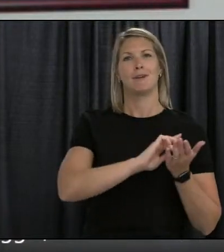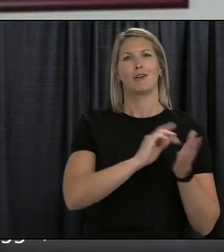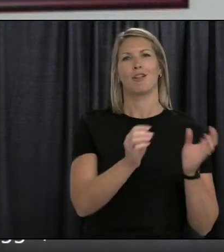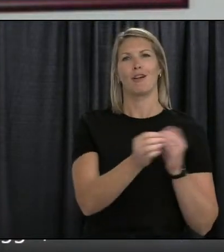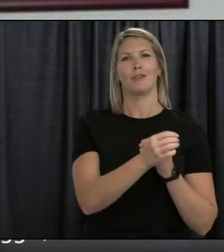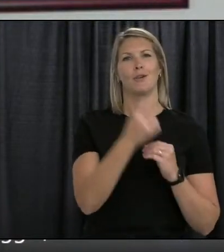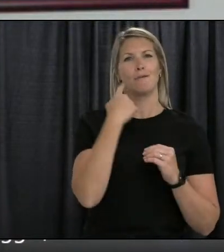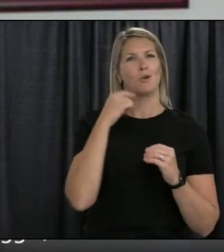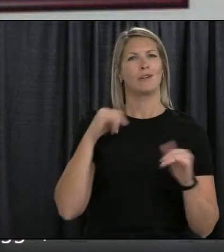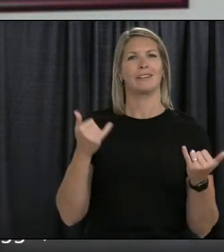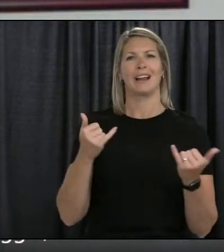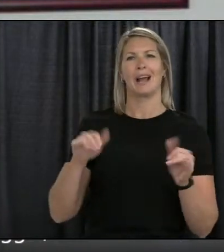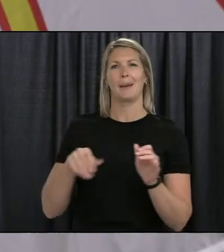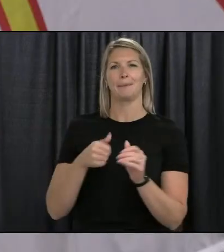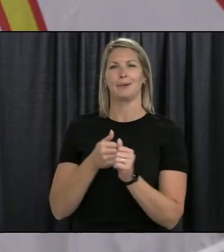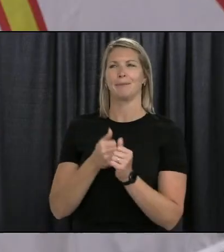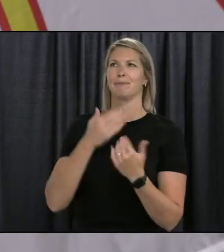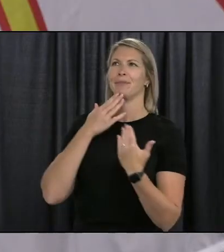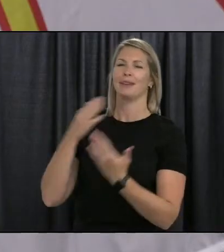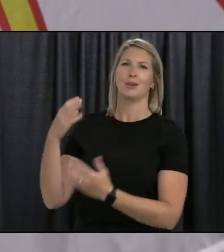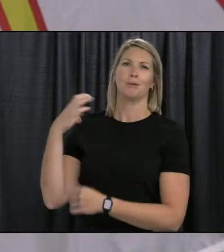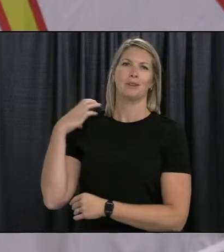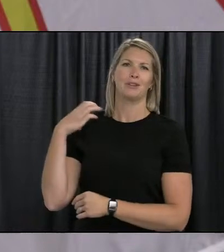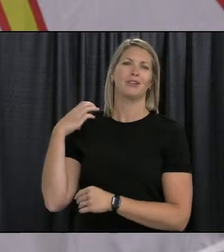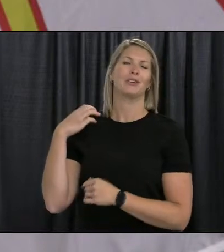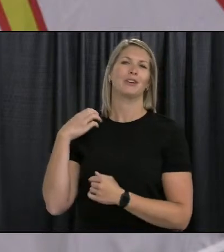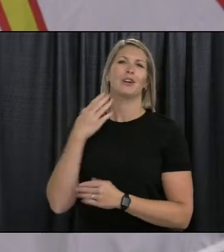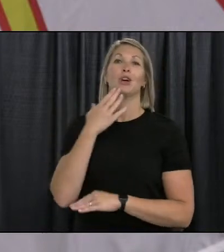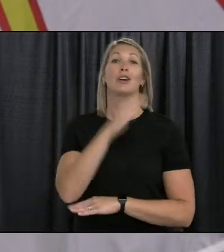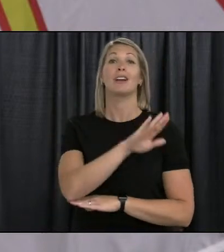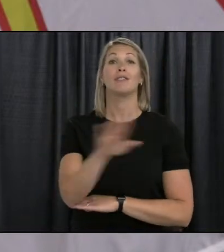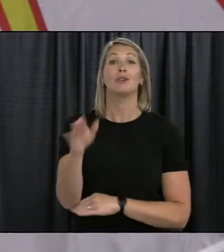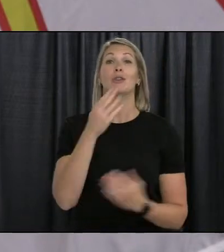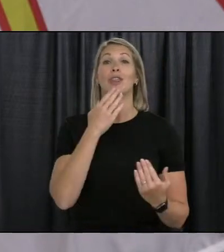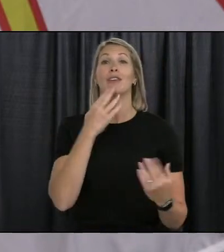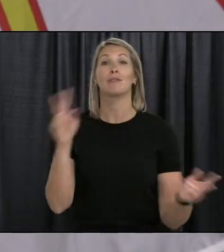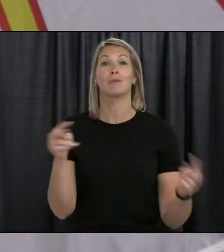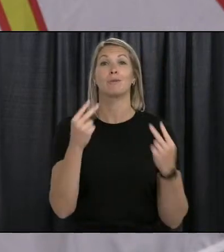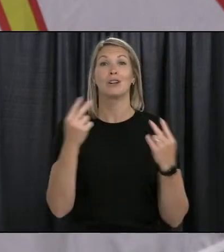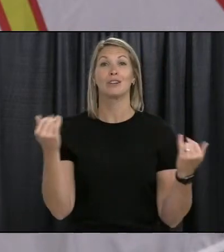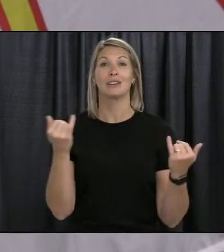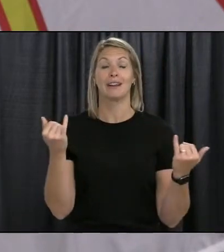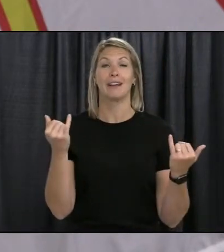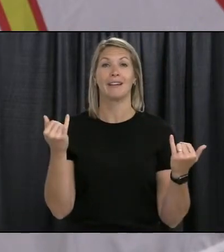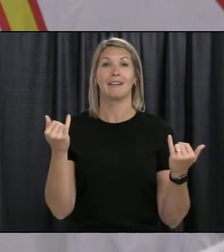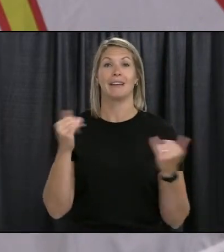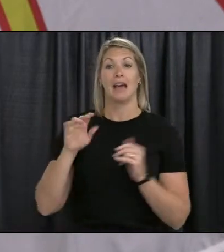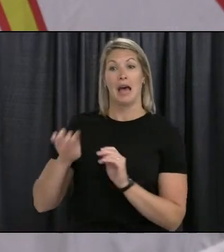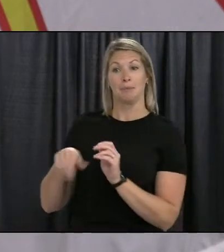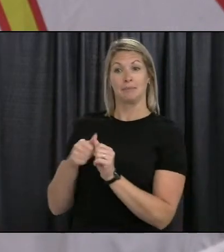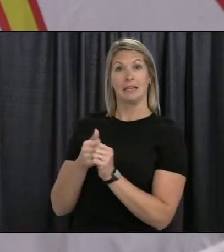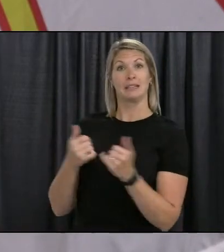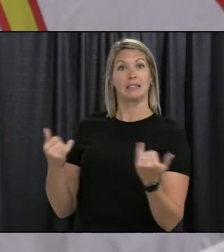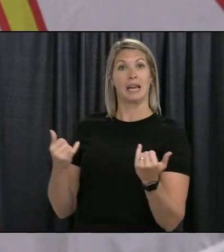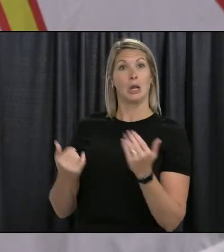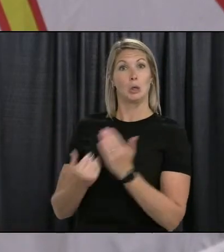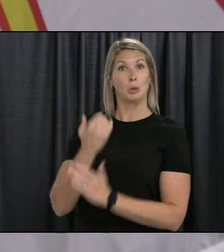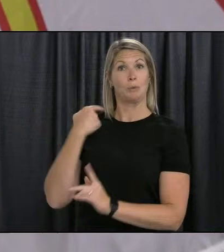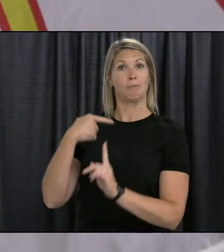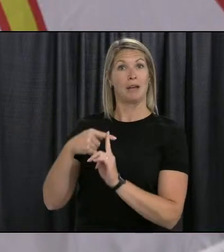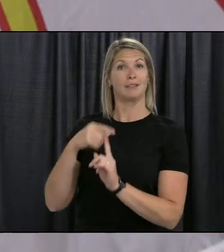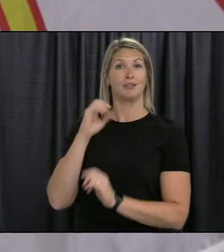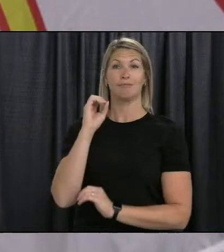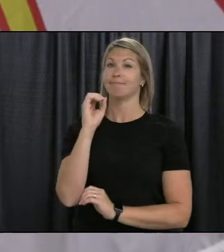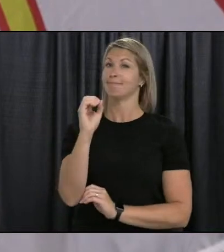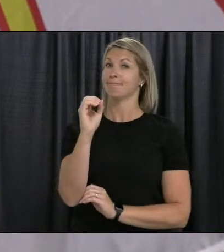today. Thank you, Minister. Good afternoon, everyone. Thanks for joining us today. Since the media advisory yesterday, we have no new cases